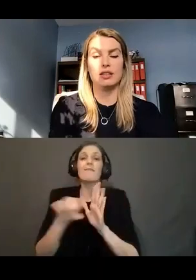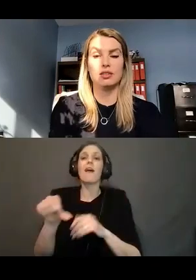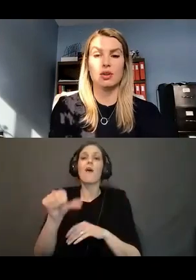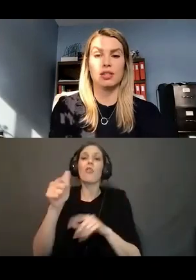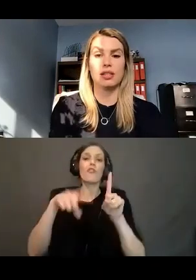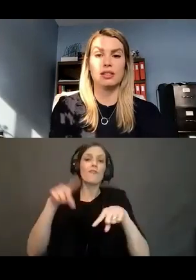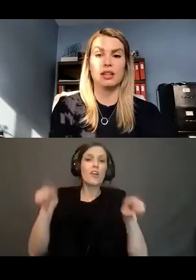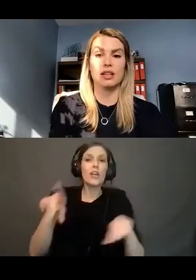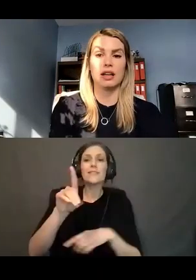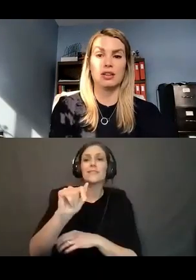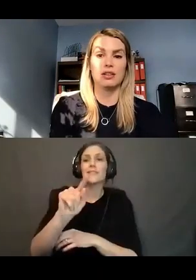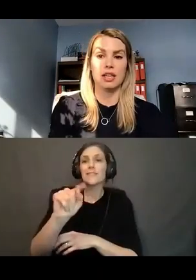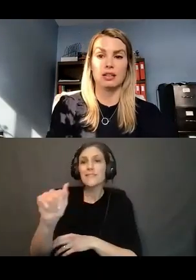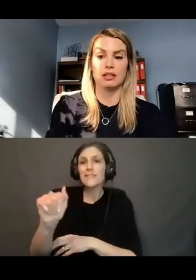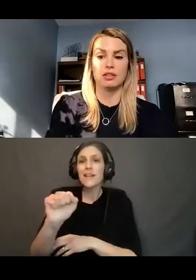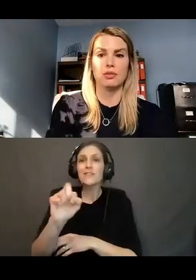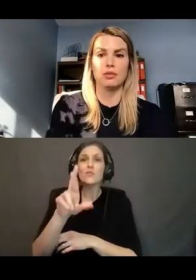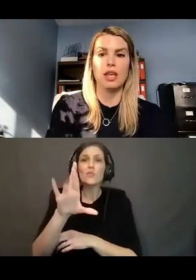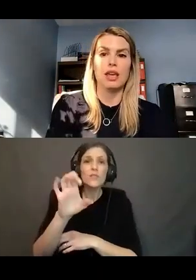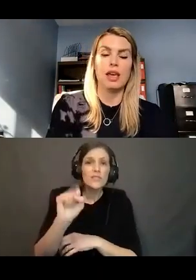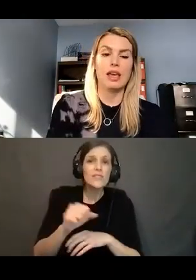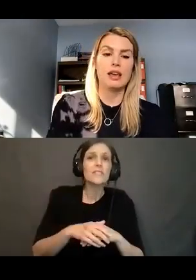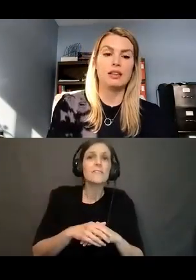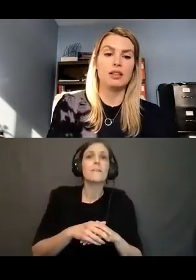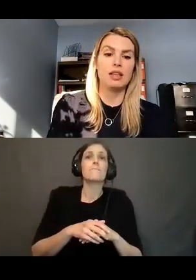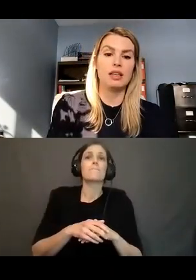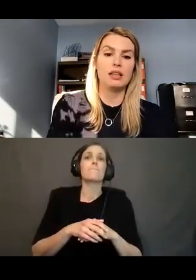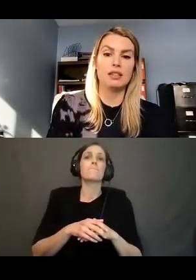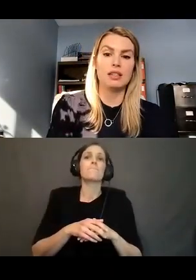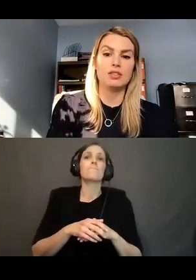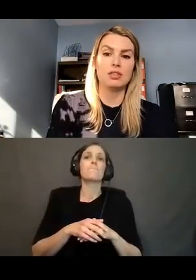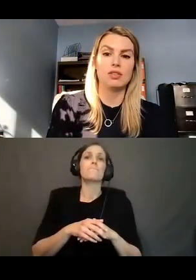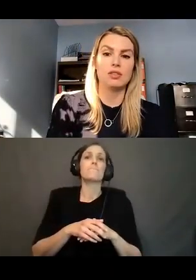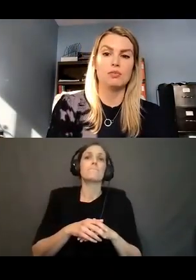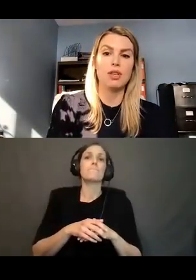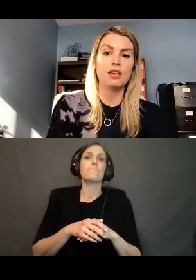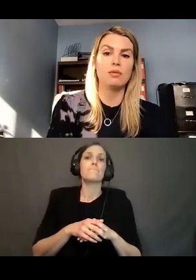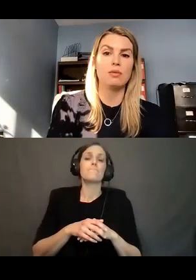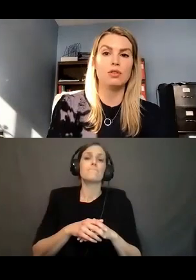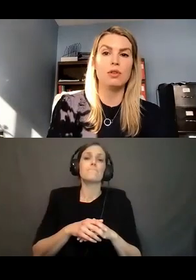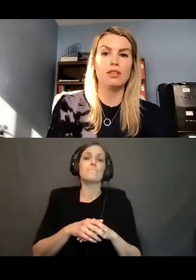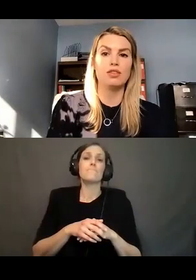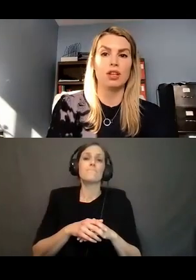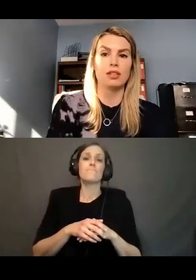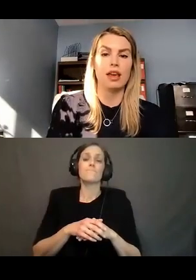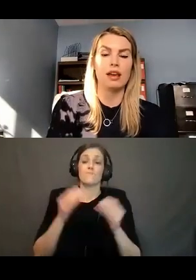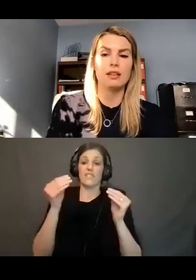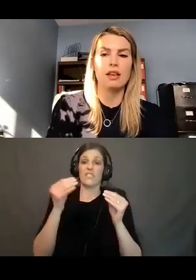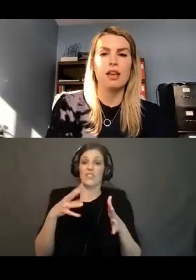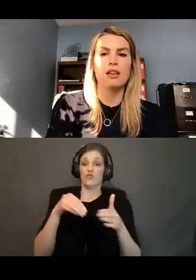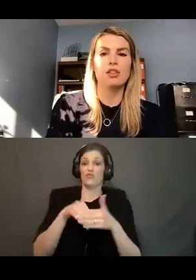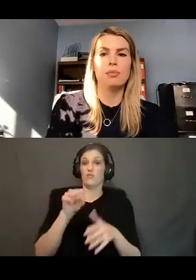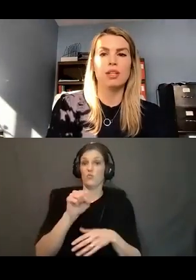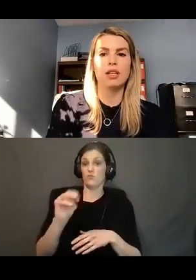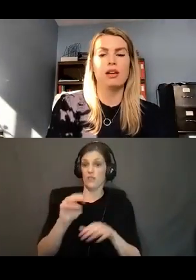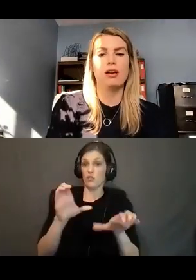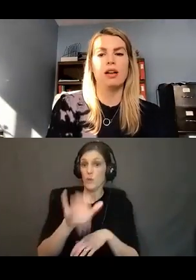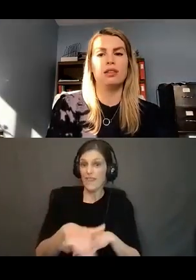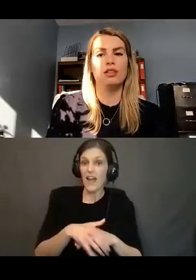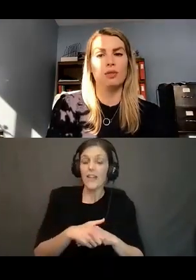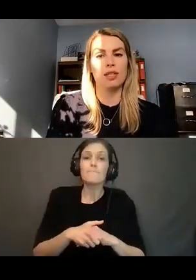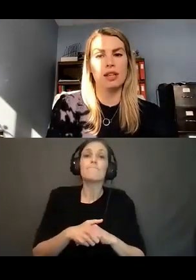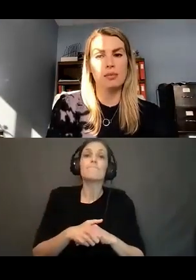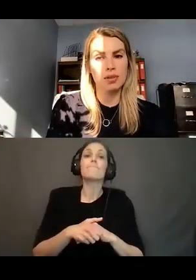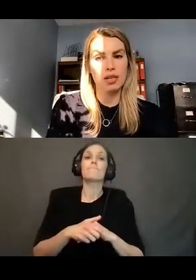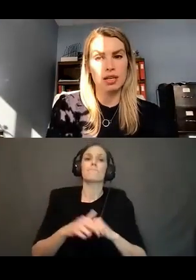data sources to connect our data to. And in teachers and social media, we're doing just that. So building